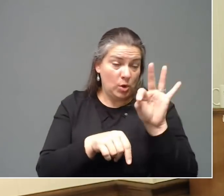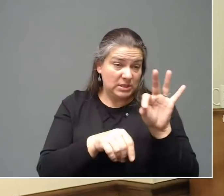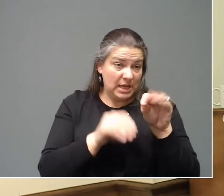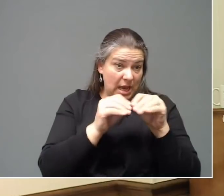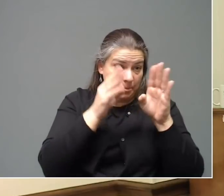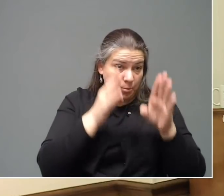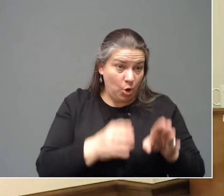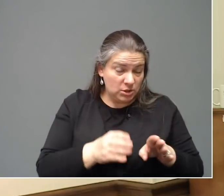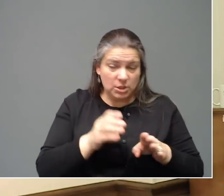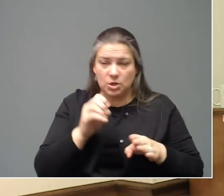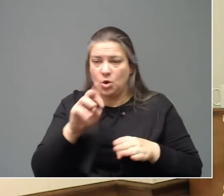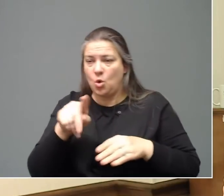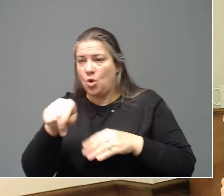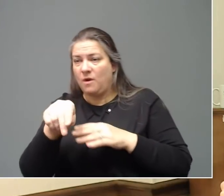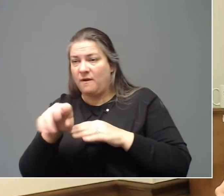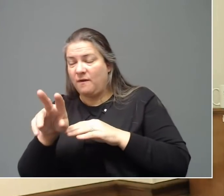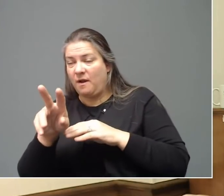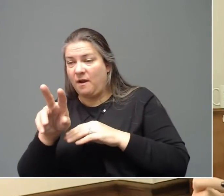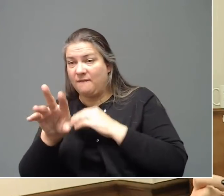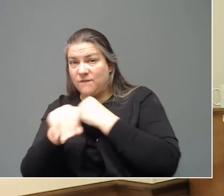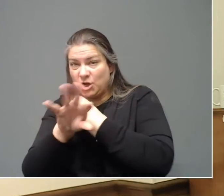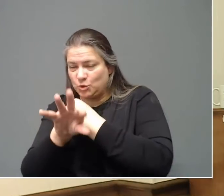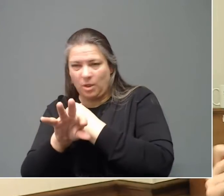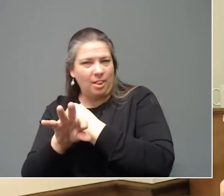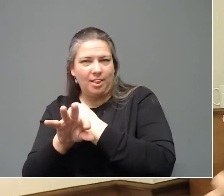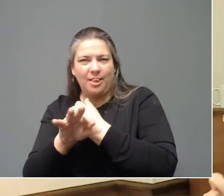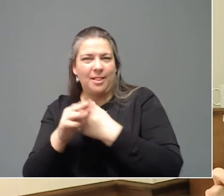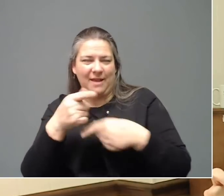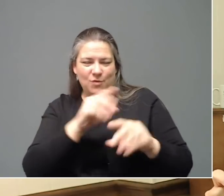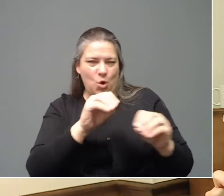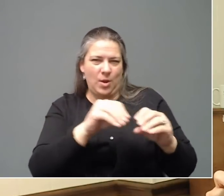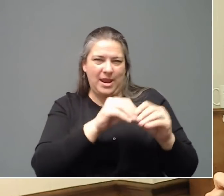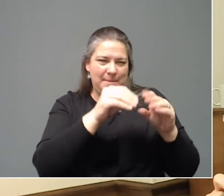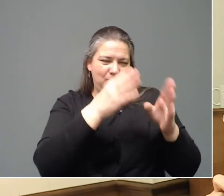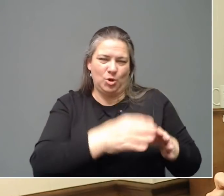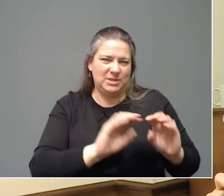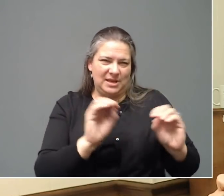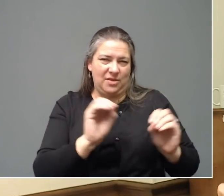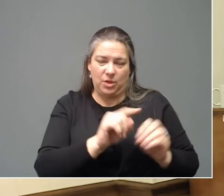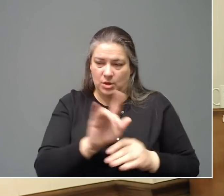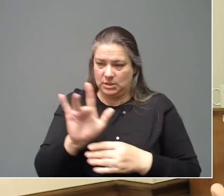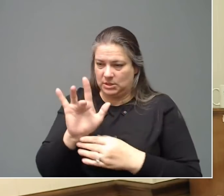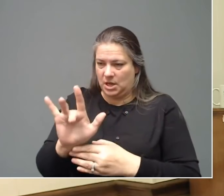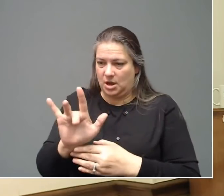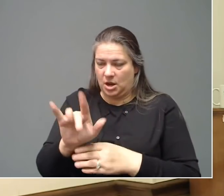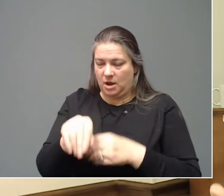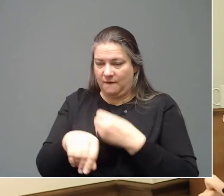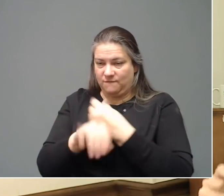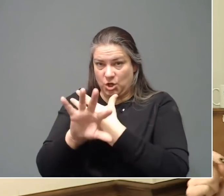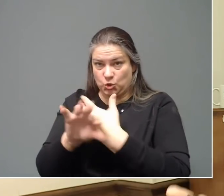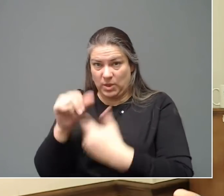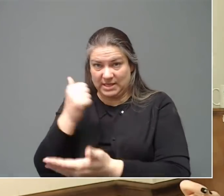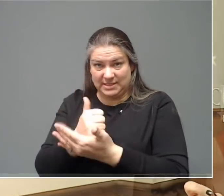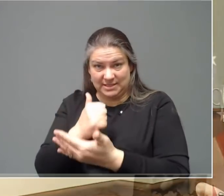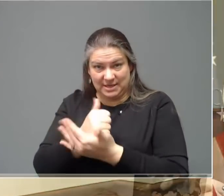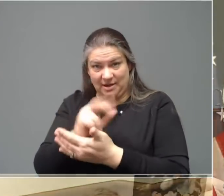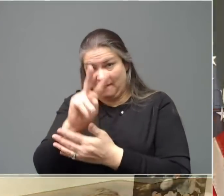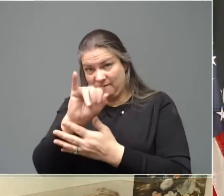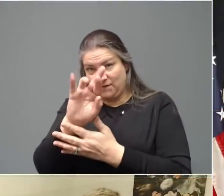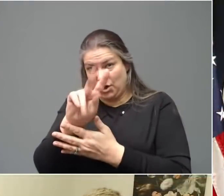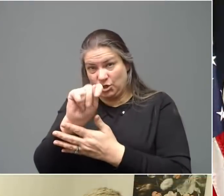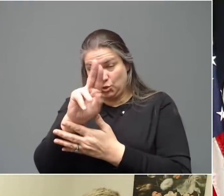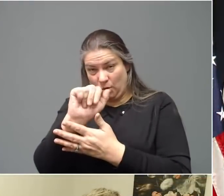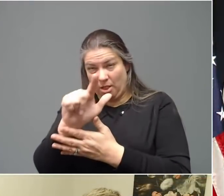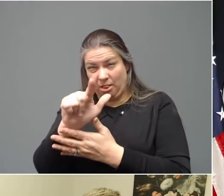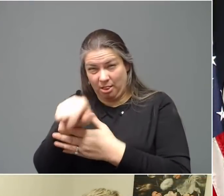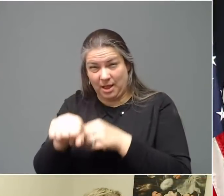since there's no in person, you will then click on the sign up for virtual assistance. And then that's how you can go in